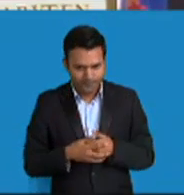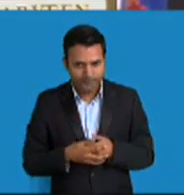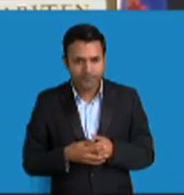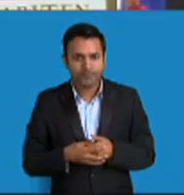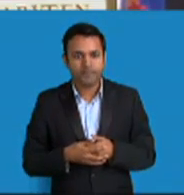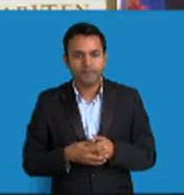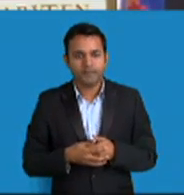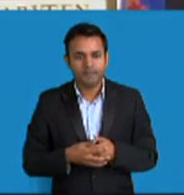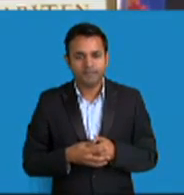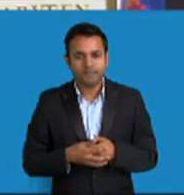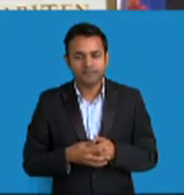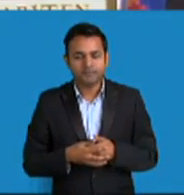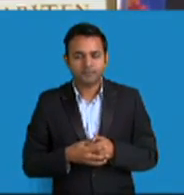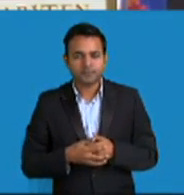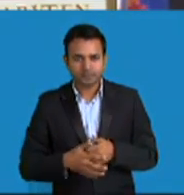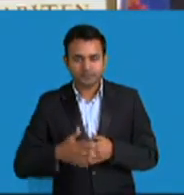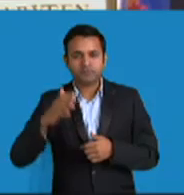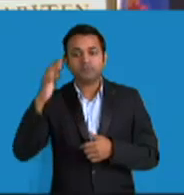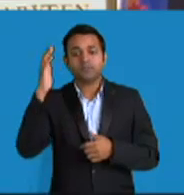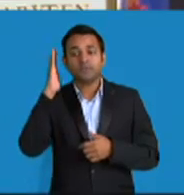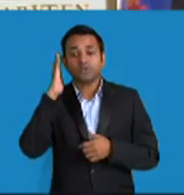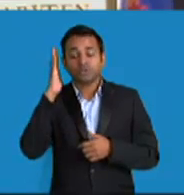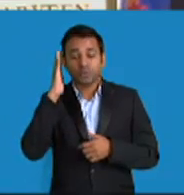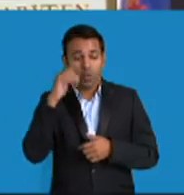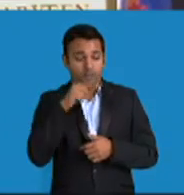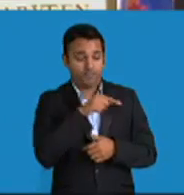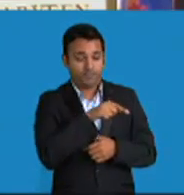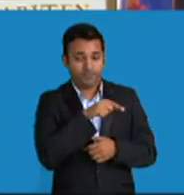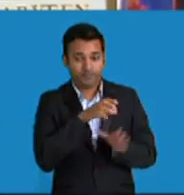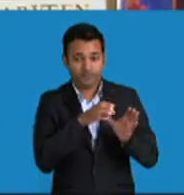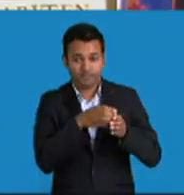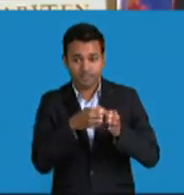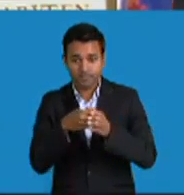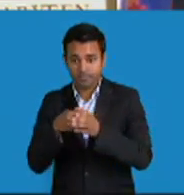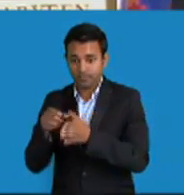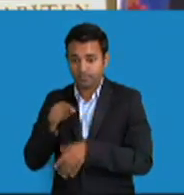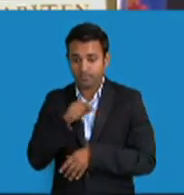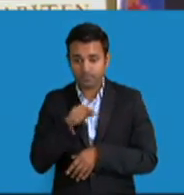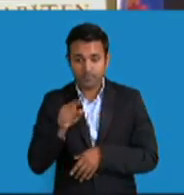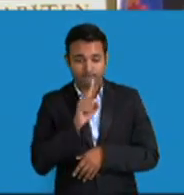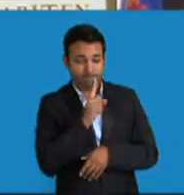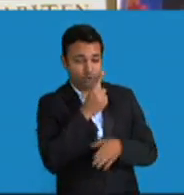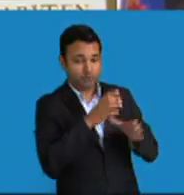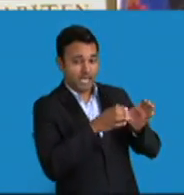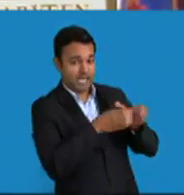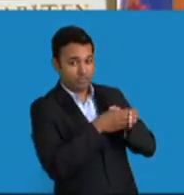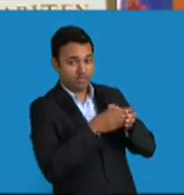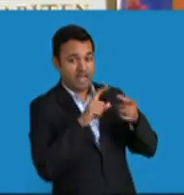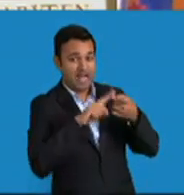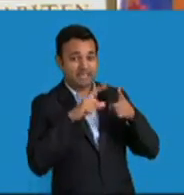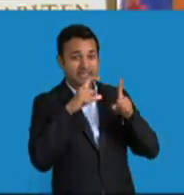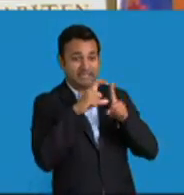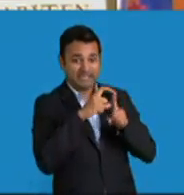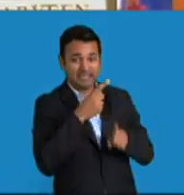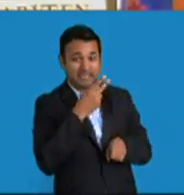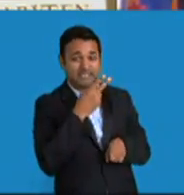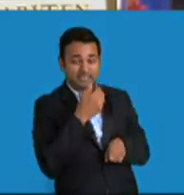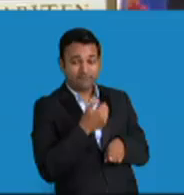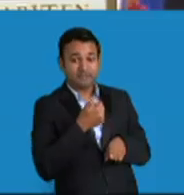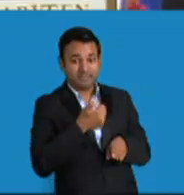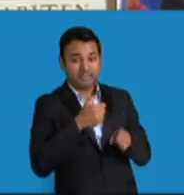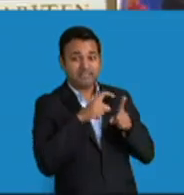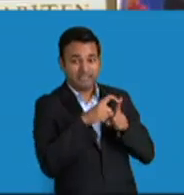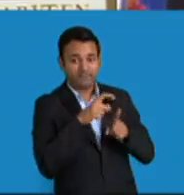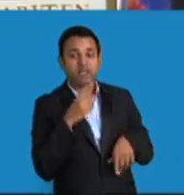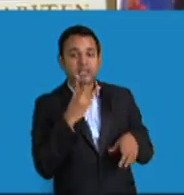the schools in the first category. In ED6D, there were 353